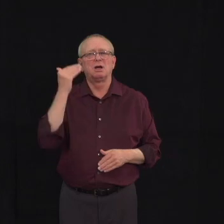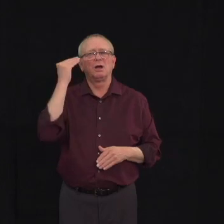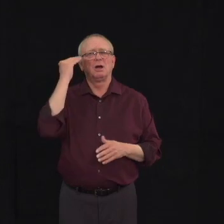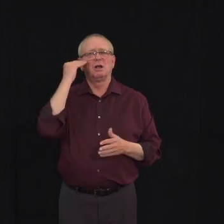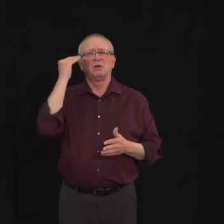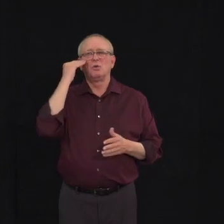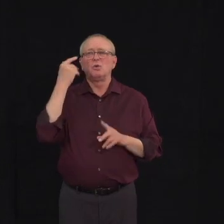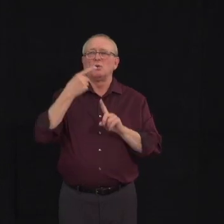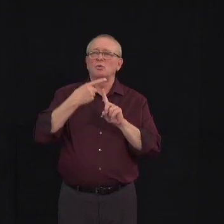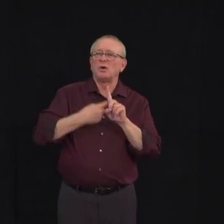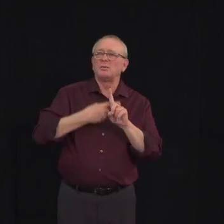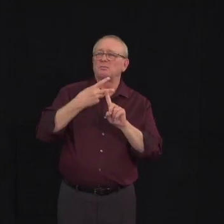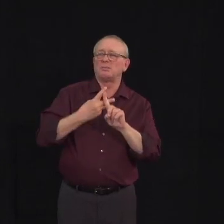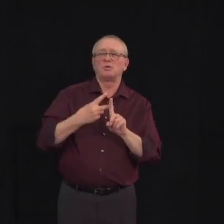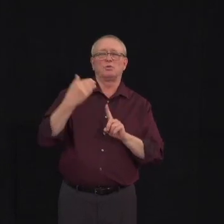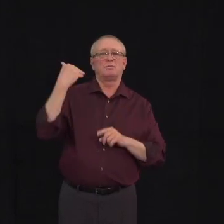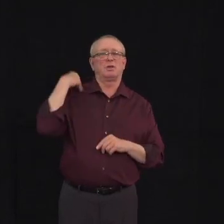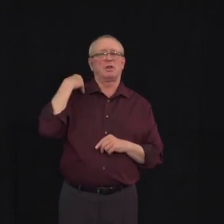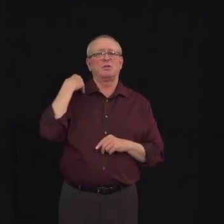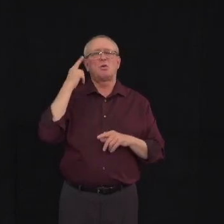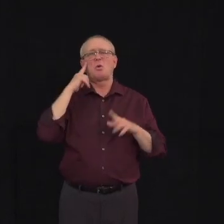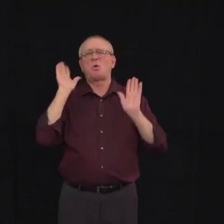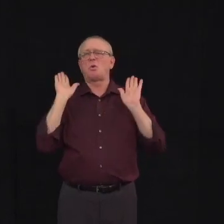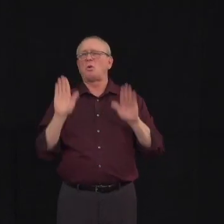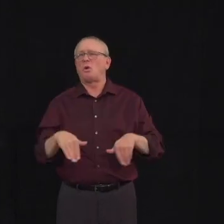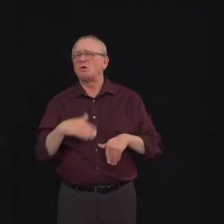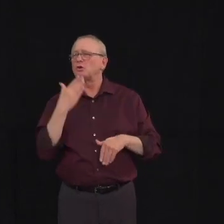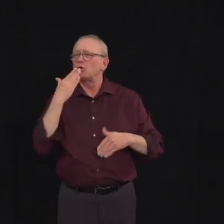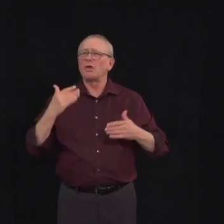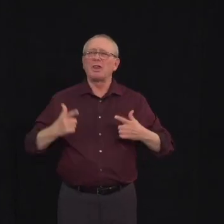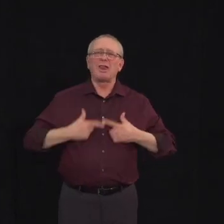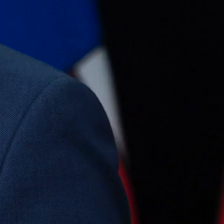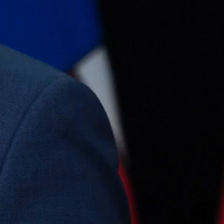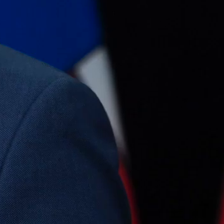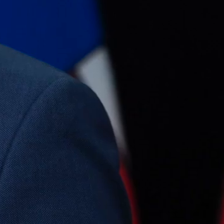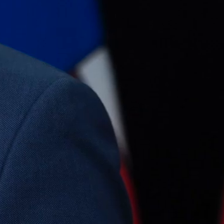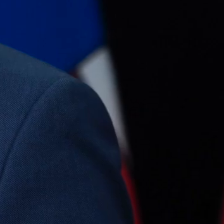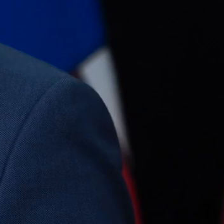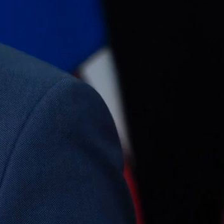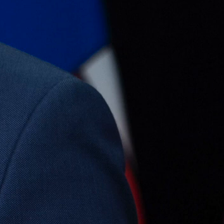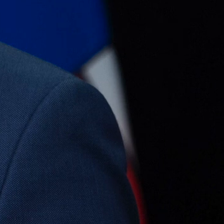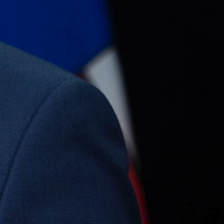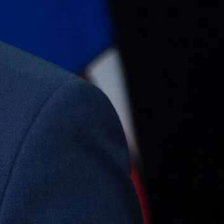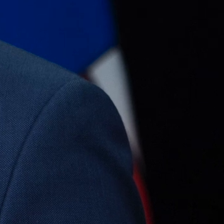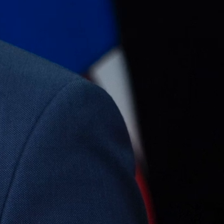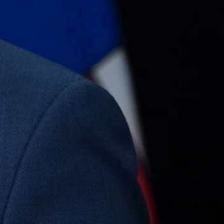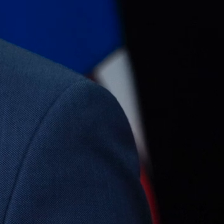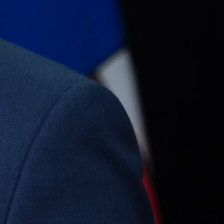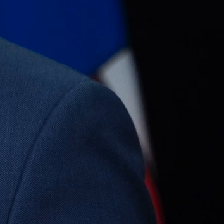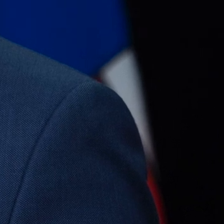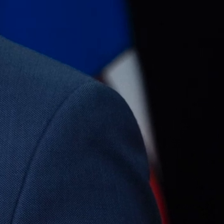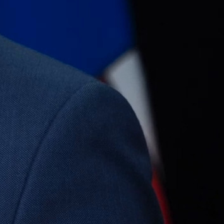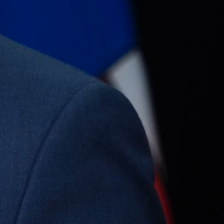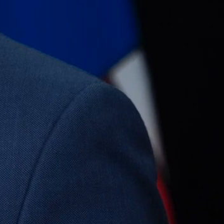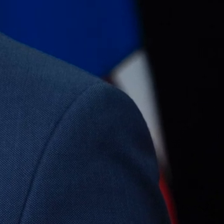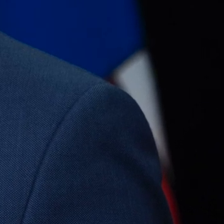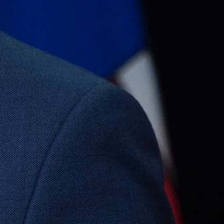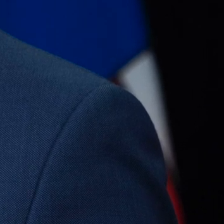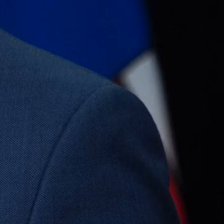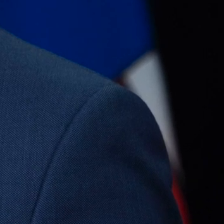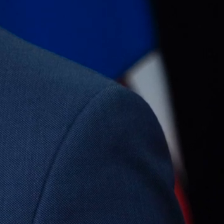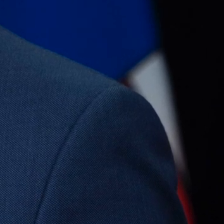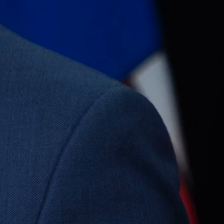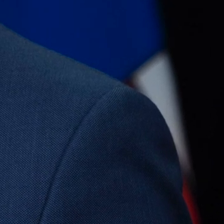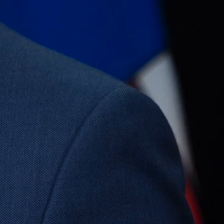back. But as we begin to look to a new future, I'd like to thank you for your strength and adaptability, which has allowed